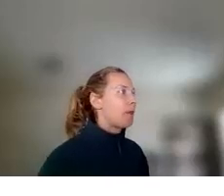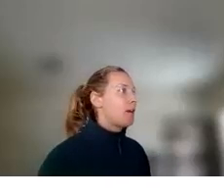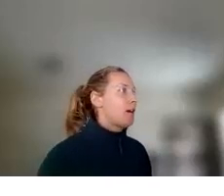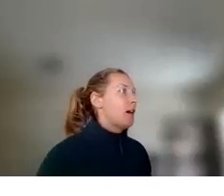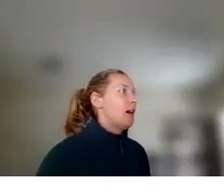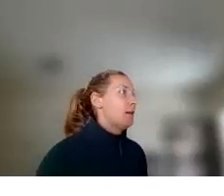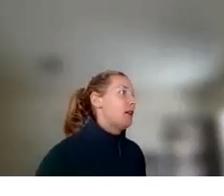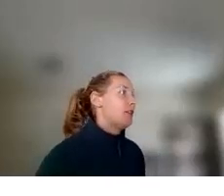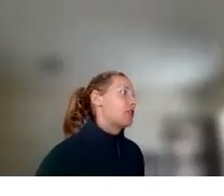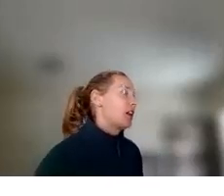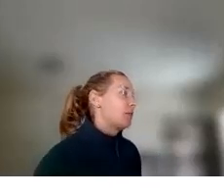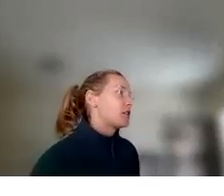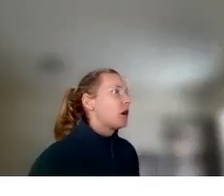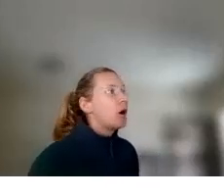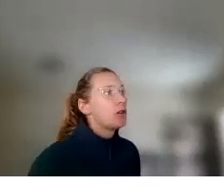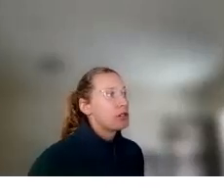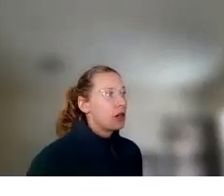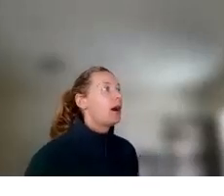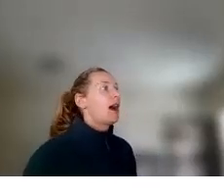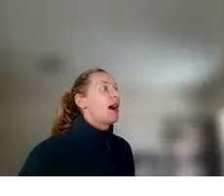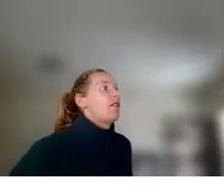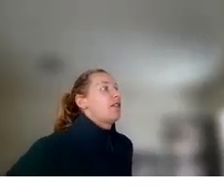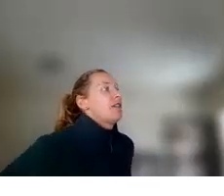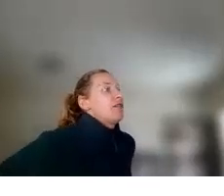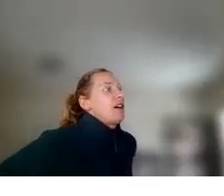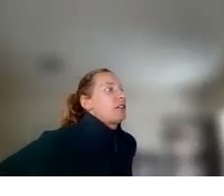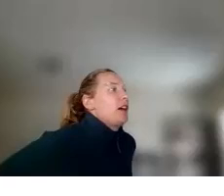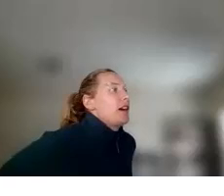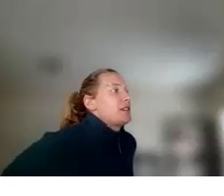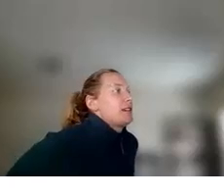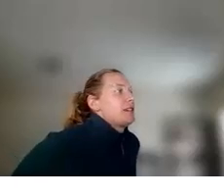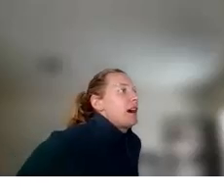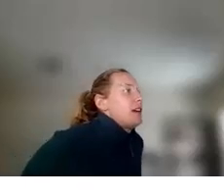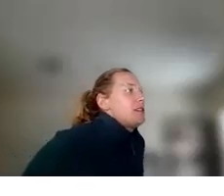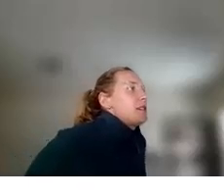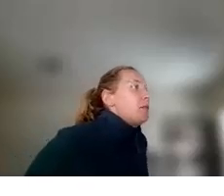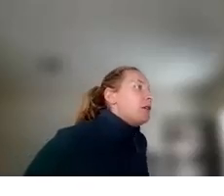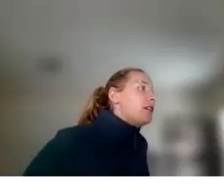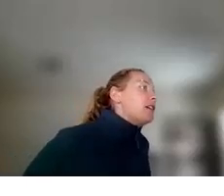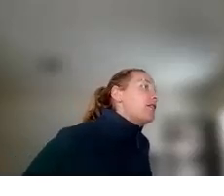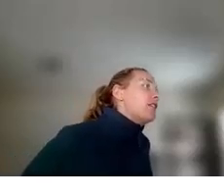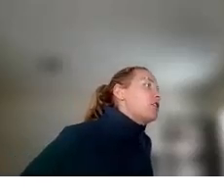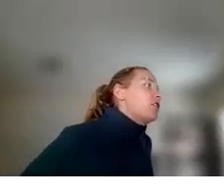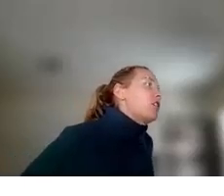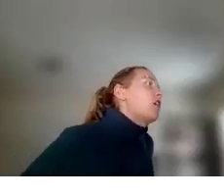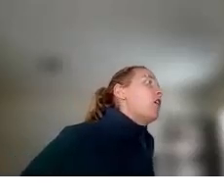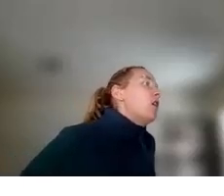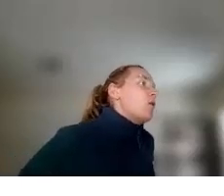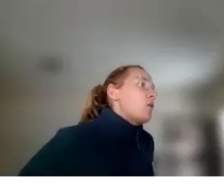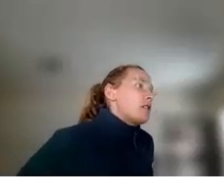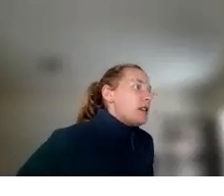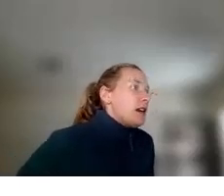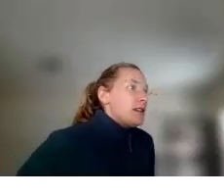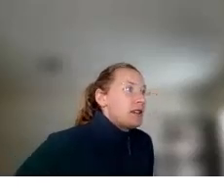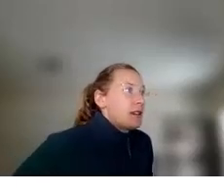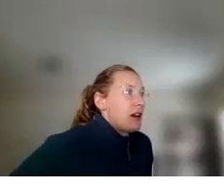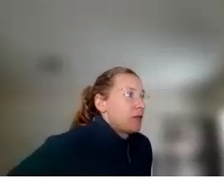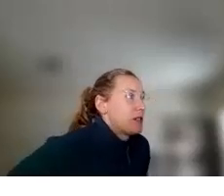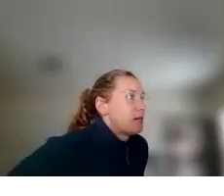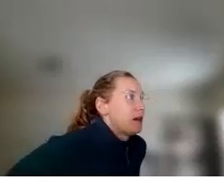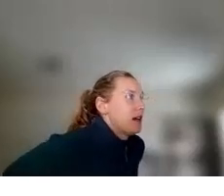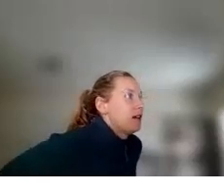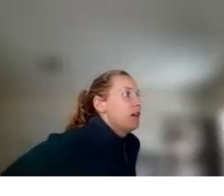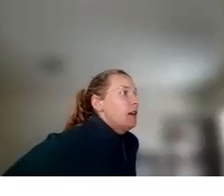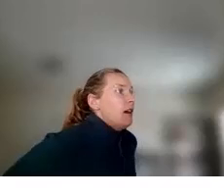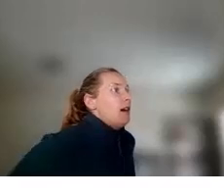now. The child must also have the federal SSI disability definition or is an